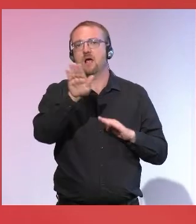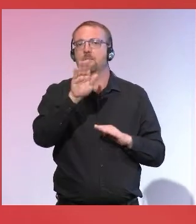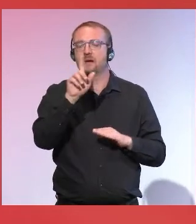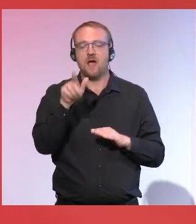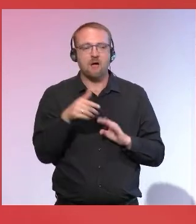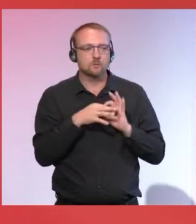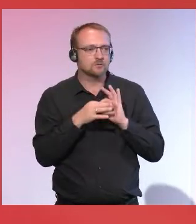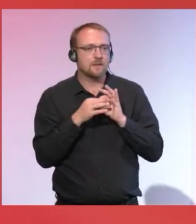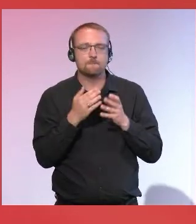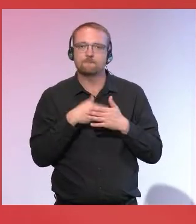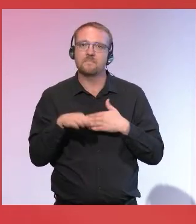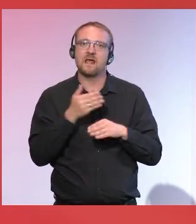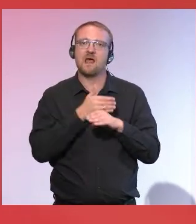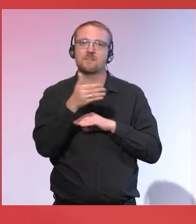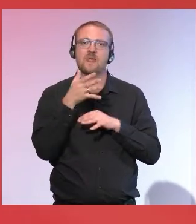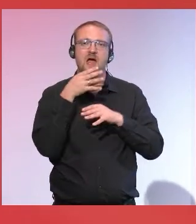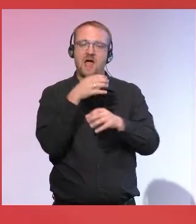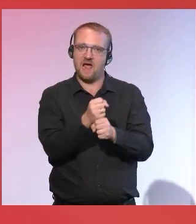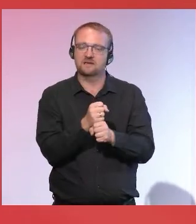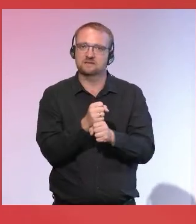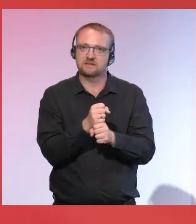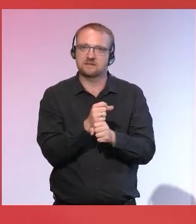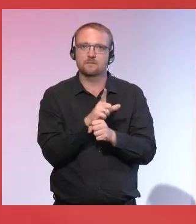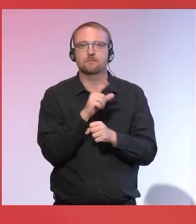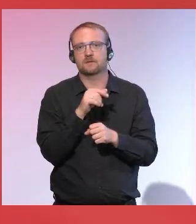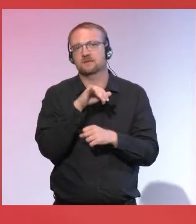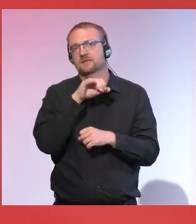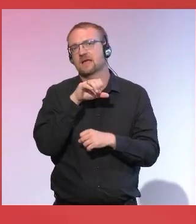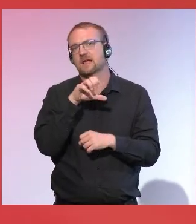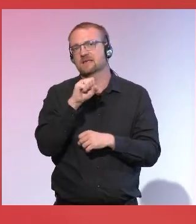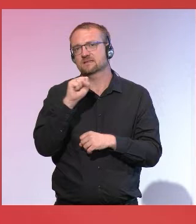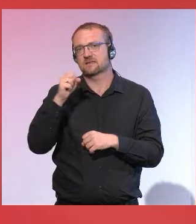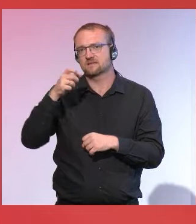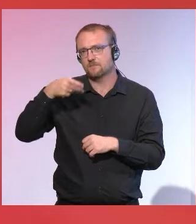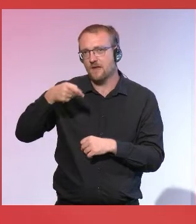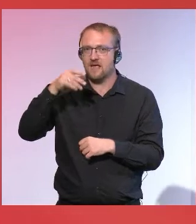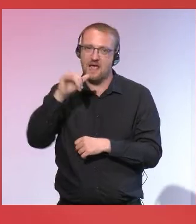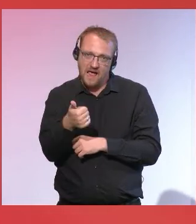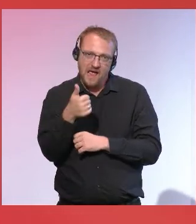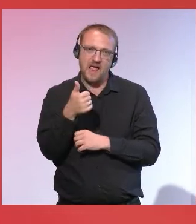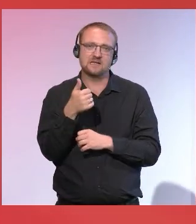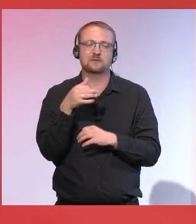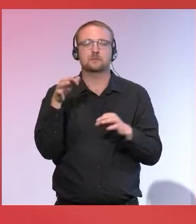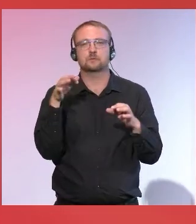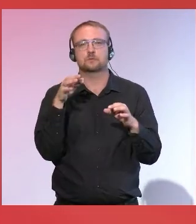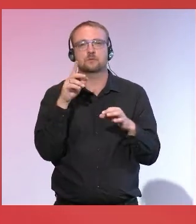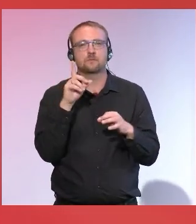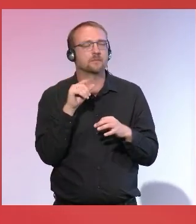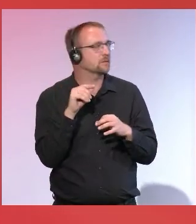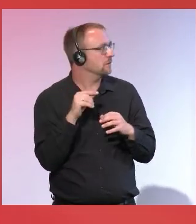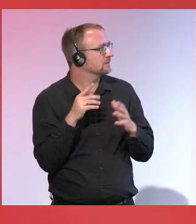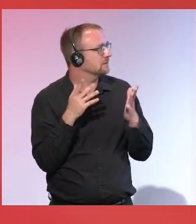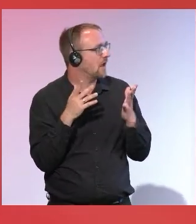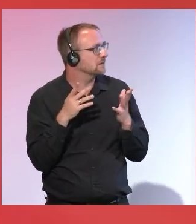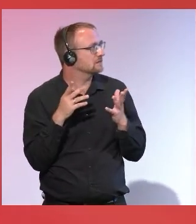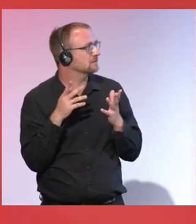the SSP1, the lower ones. And where we are at the moment is that middle scenario. So that's not very good, in